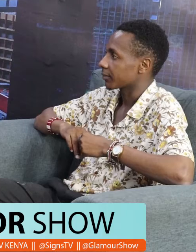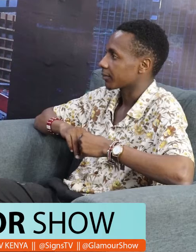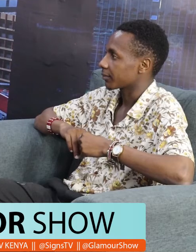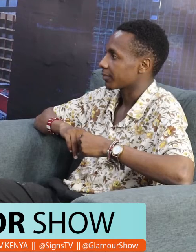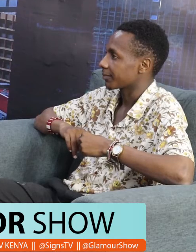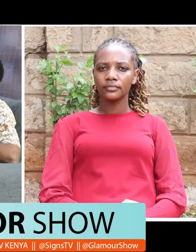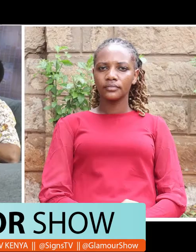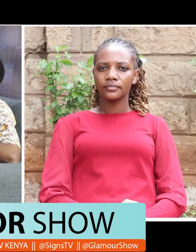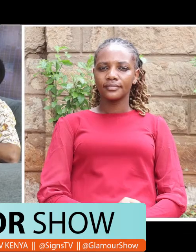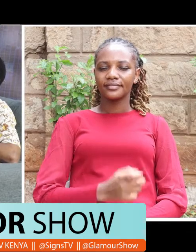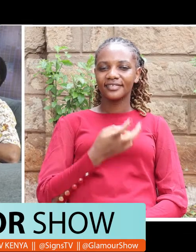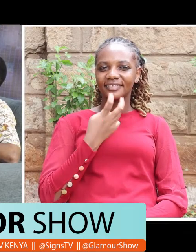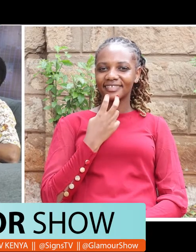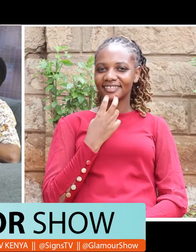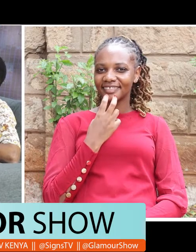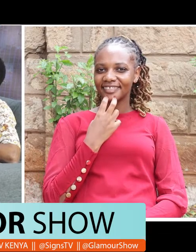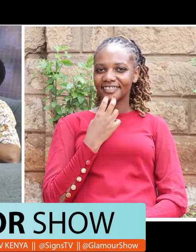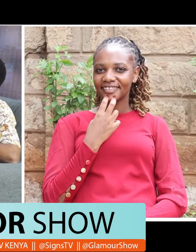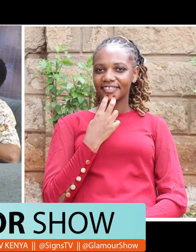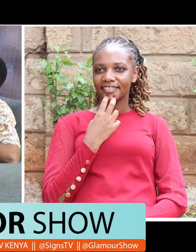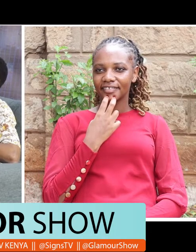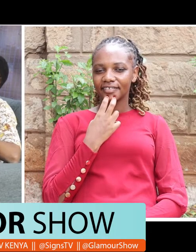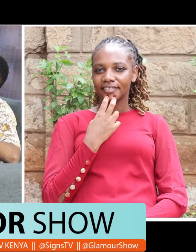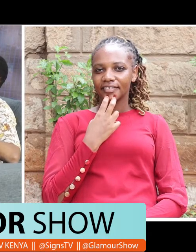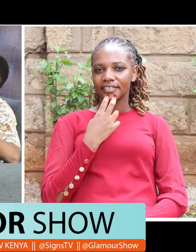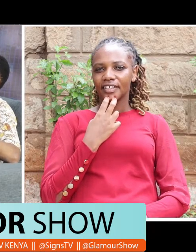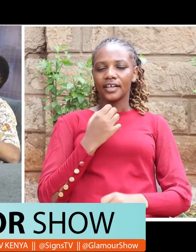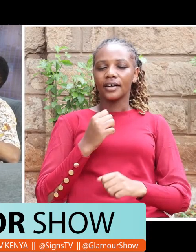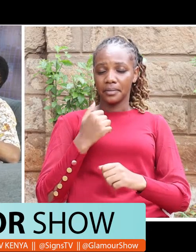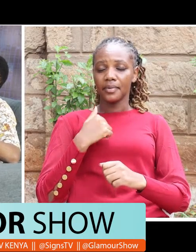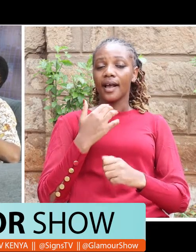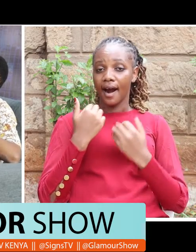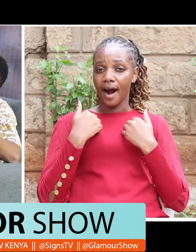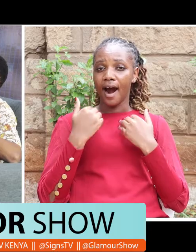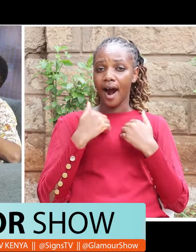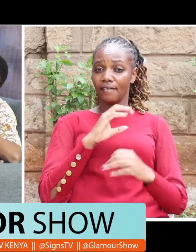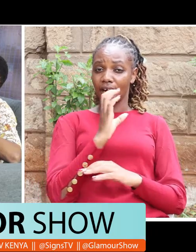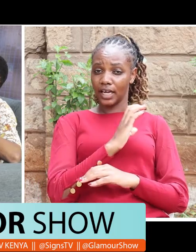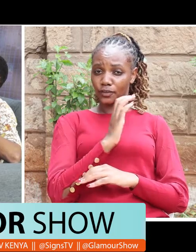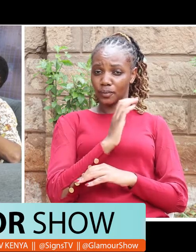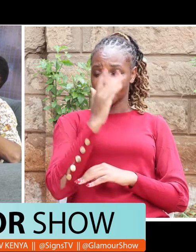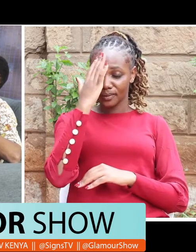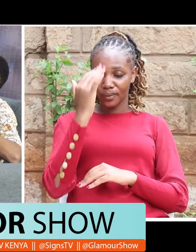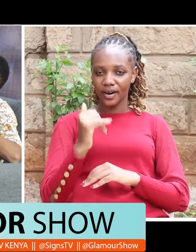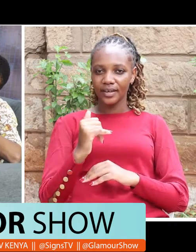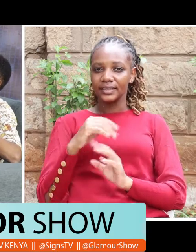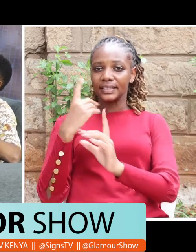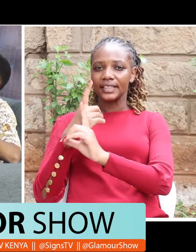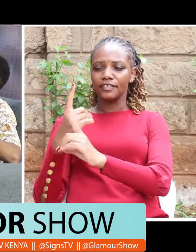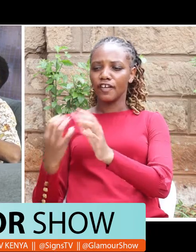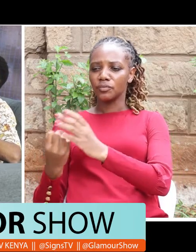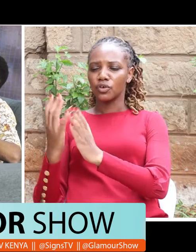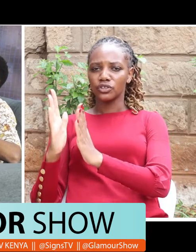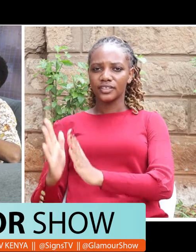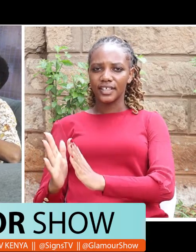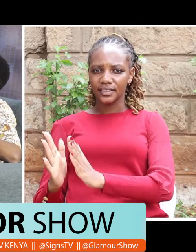Do you have clients? Uh, I'll say I'll say I have clients because even the film producers